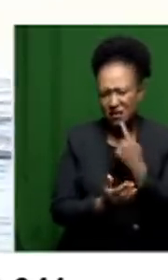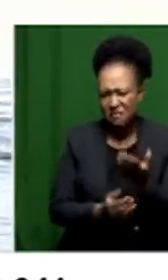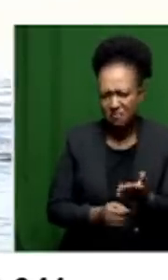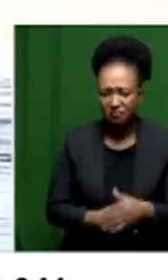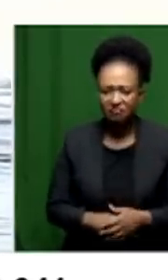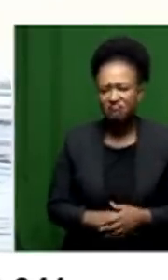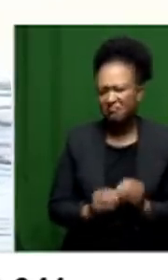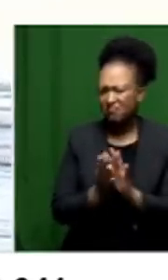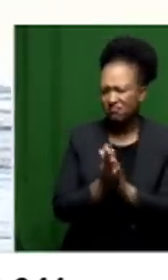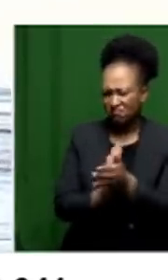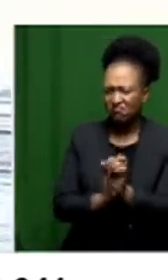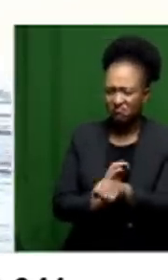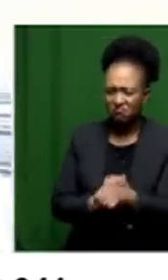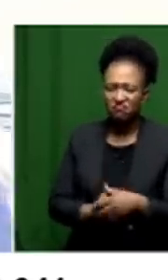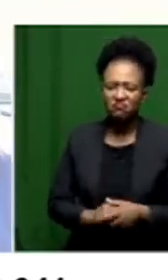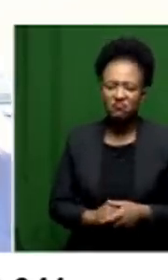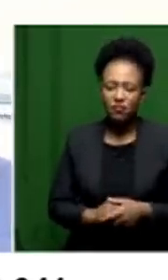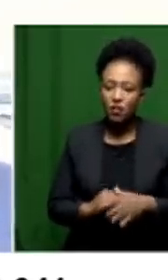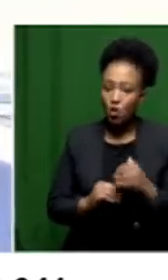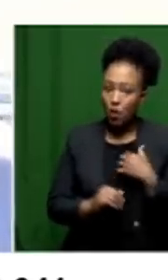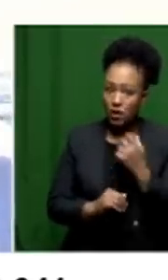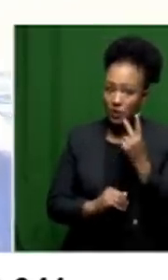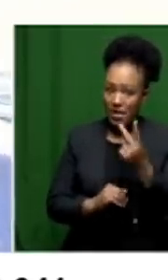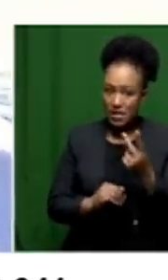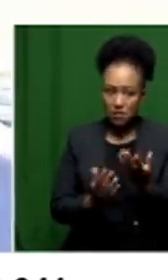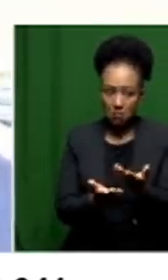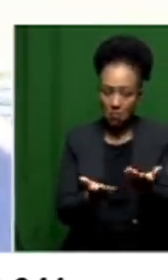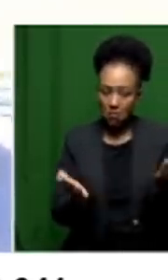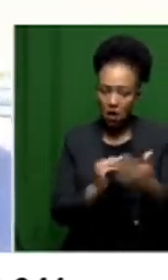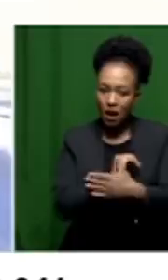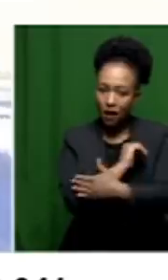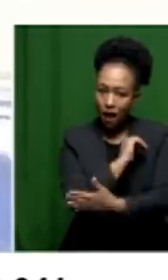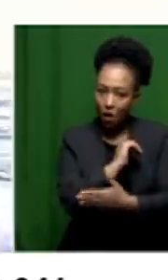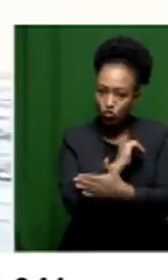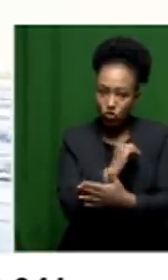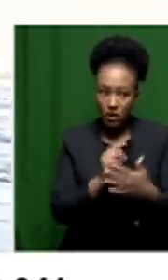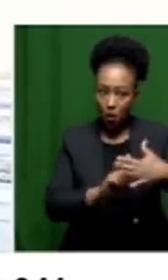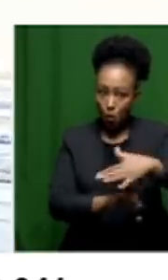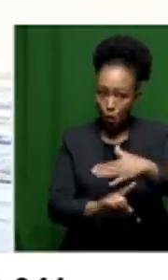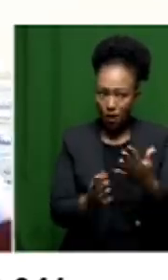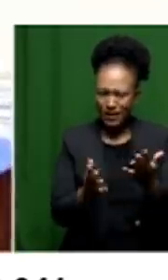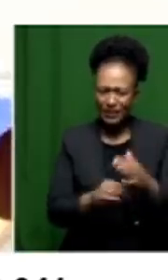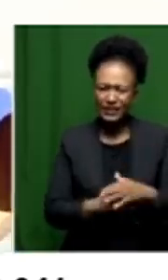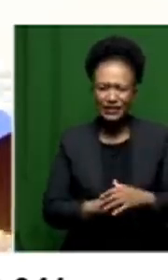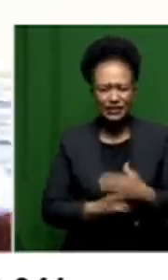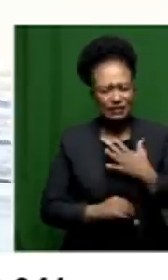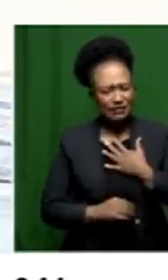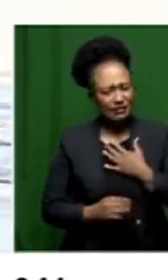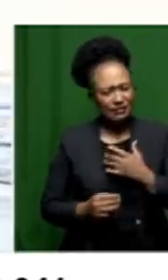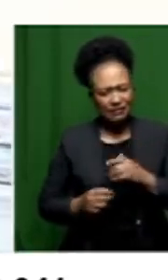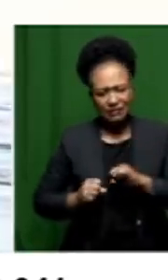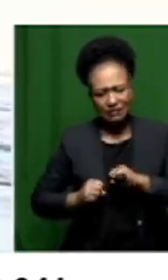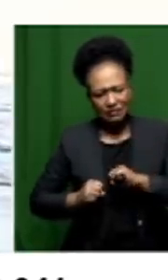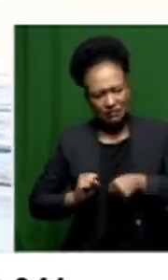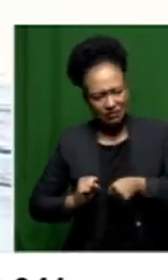It's been ruined. And just seeing the state of the country right now is very devastating because this is not even supposed